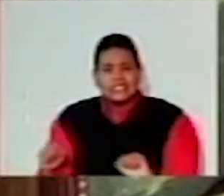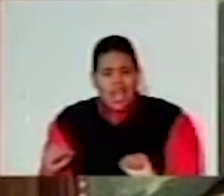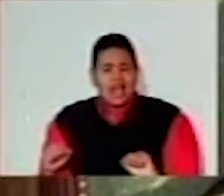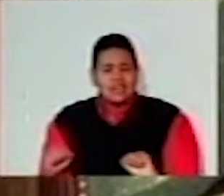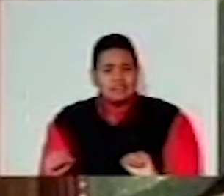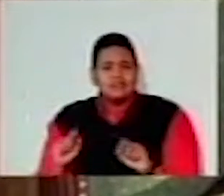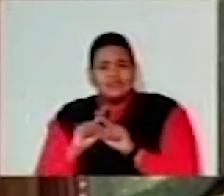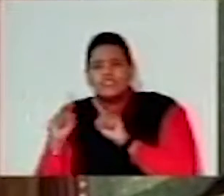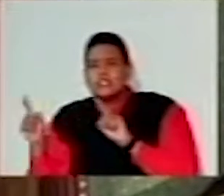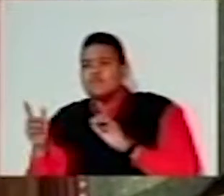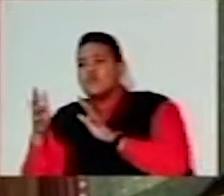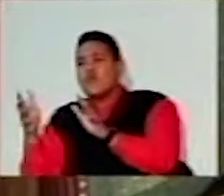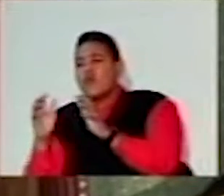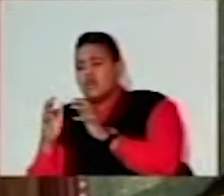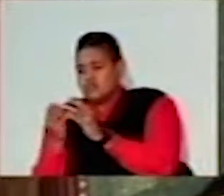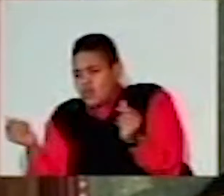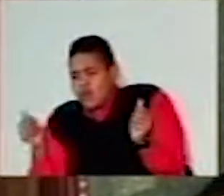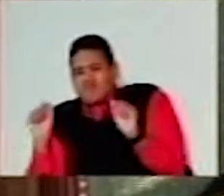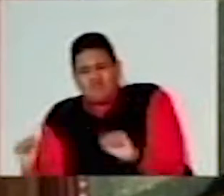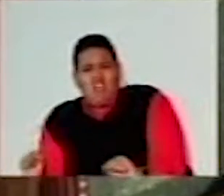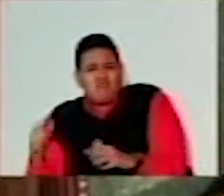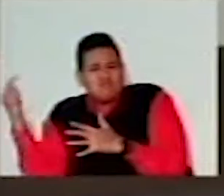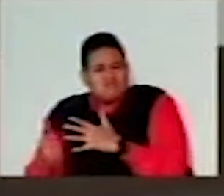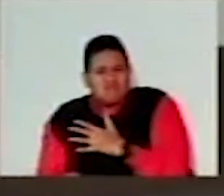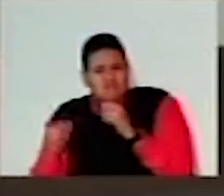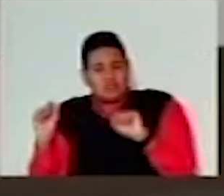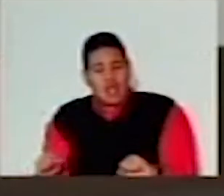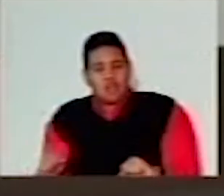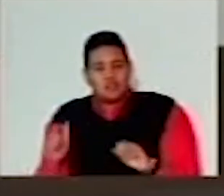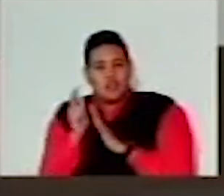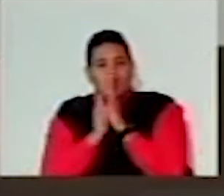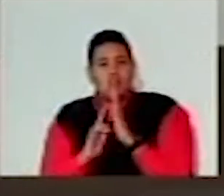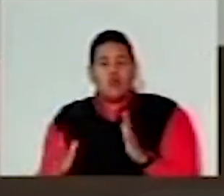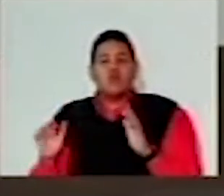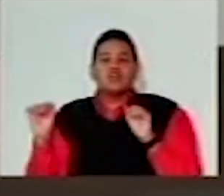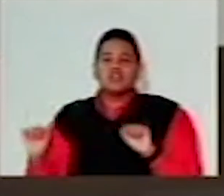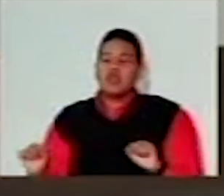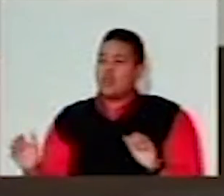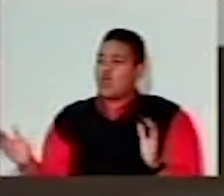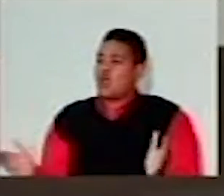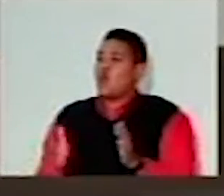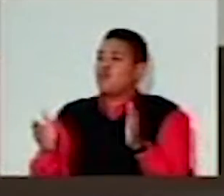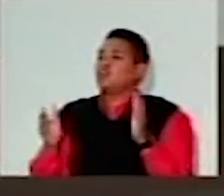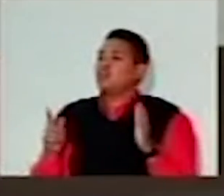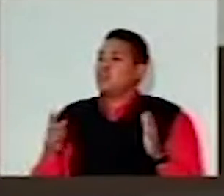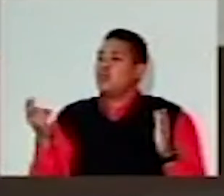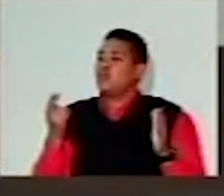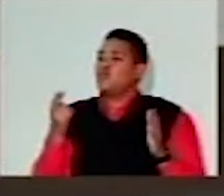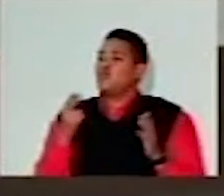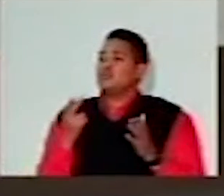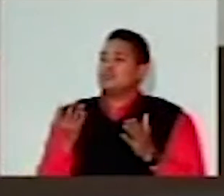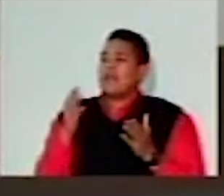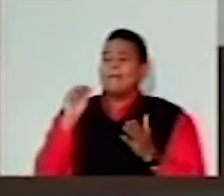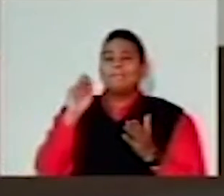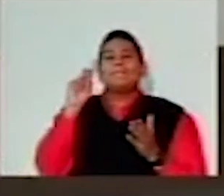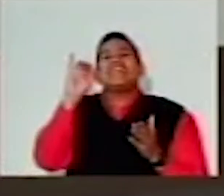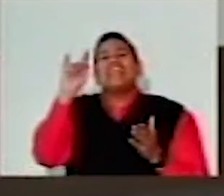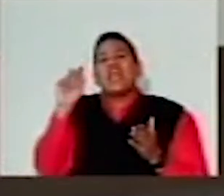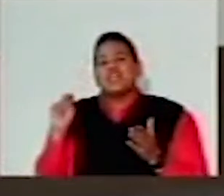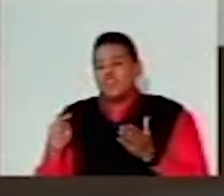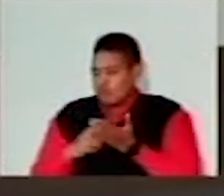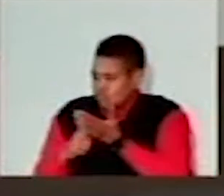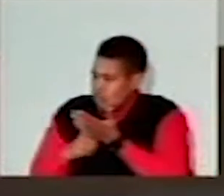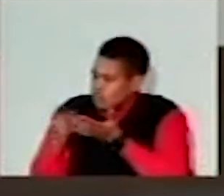dispute resolutors are available, so that lawyers should be encouraged to use mediation and to